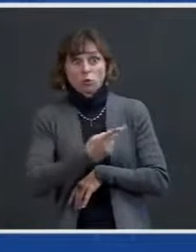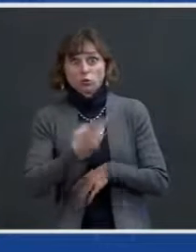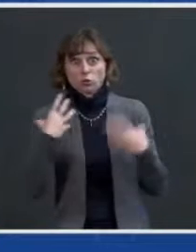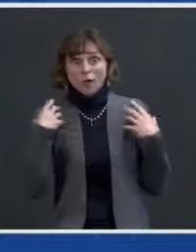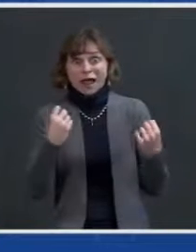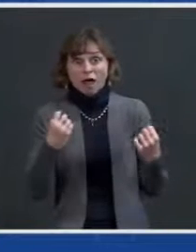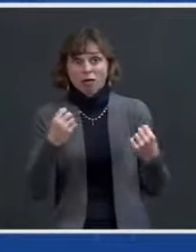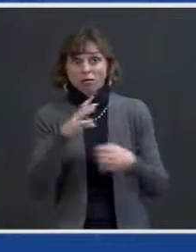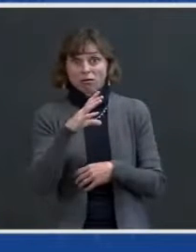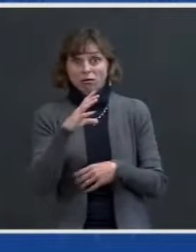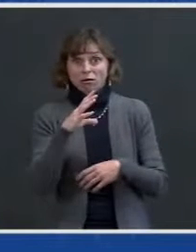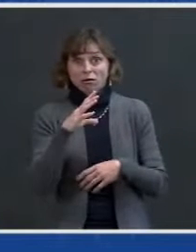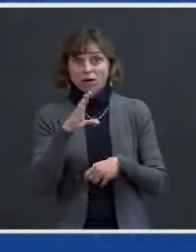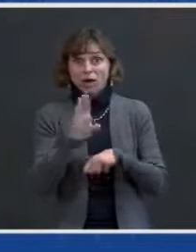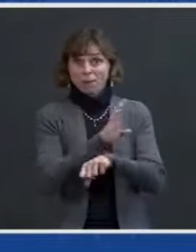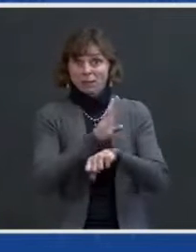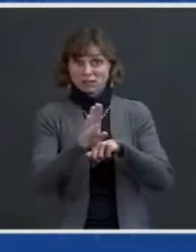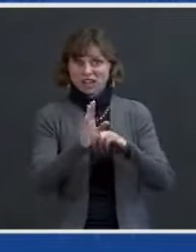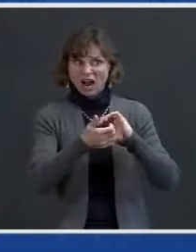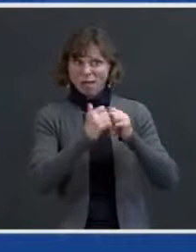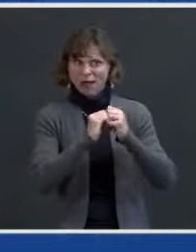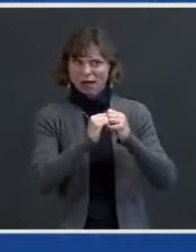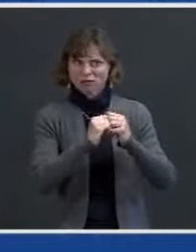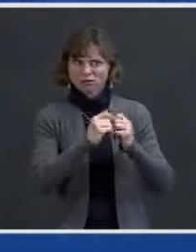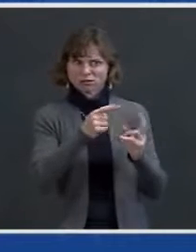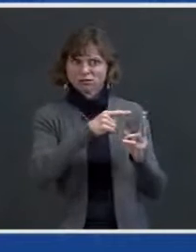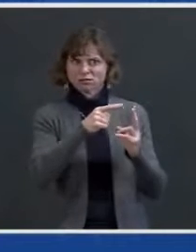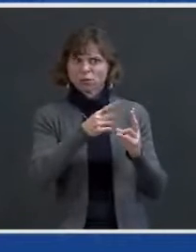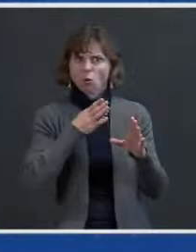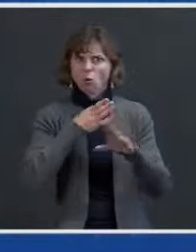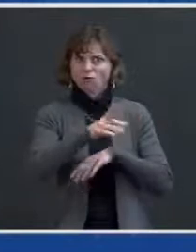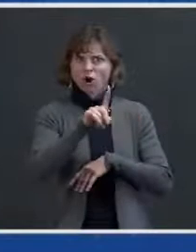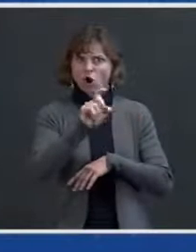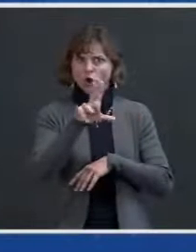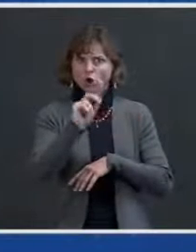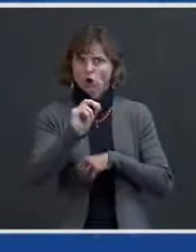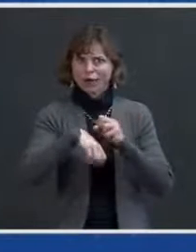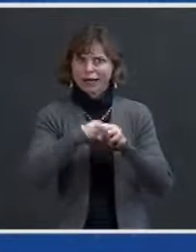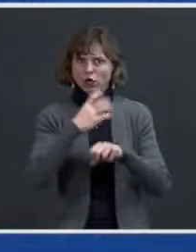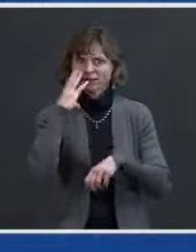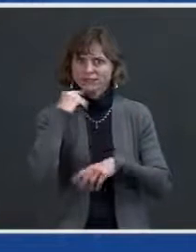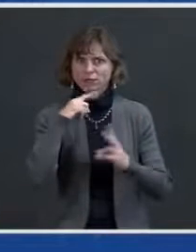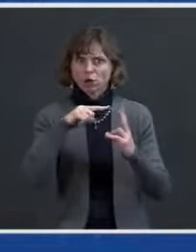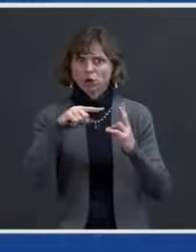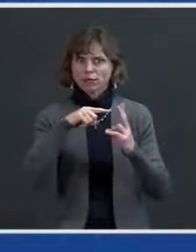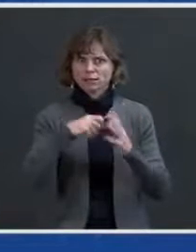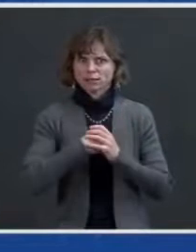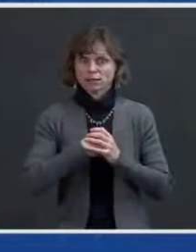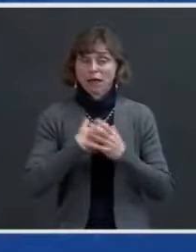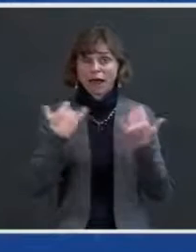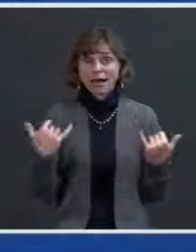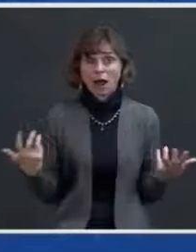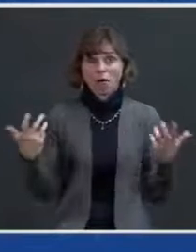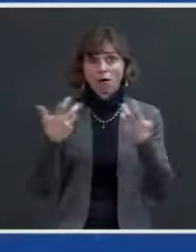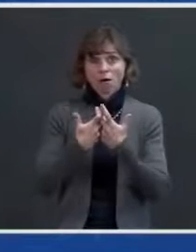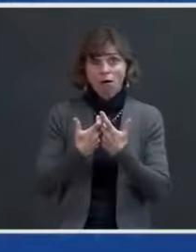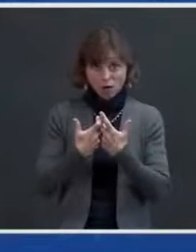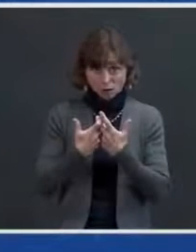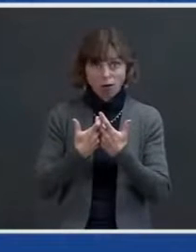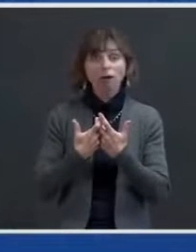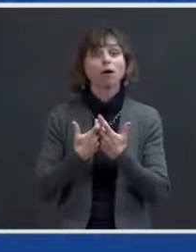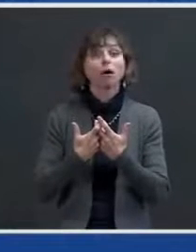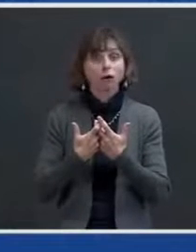each with over 130 years of experience, coming together to help write a more hopeful chapter in our battle